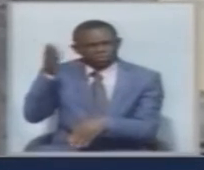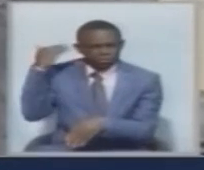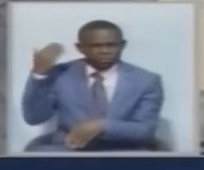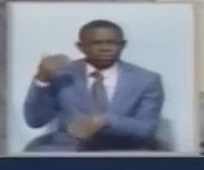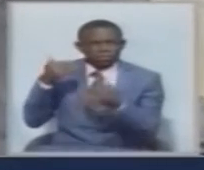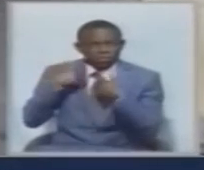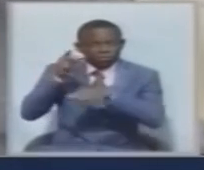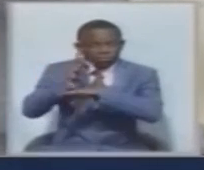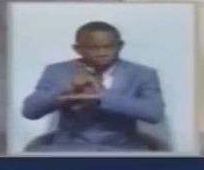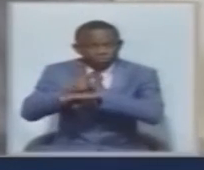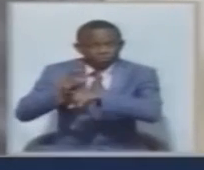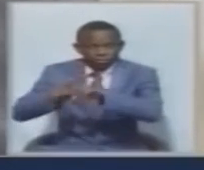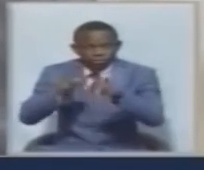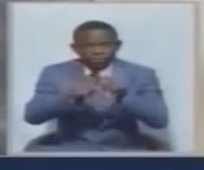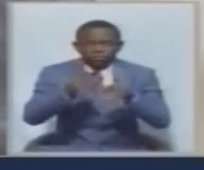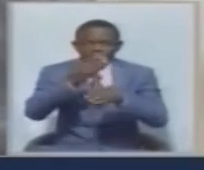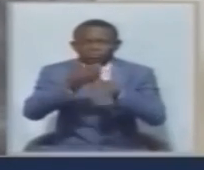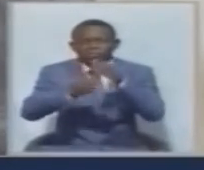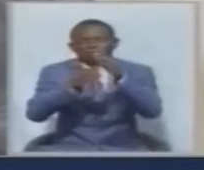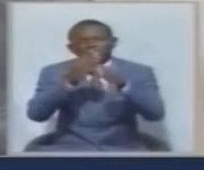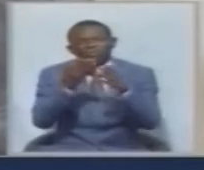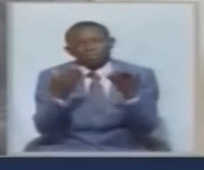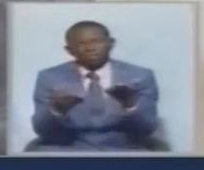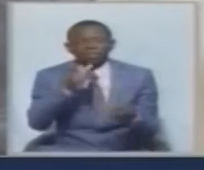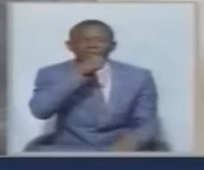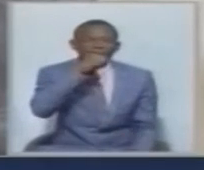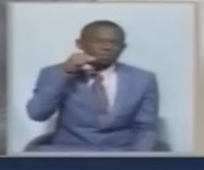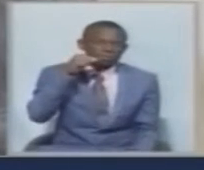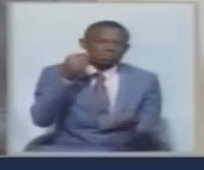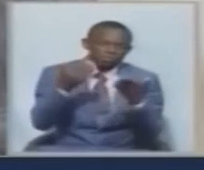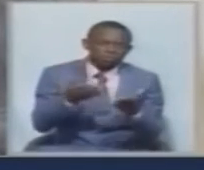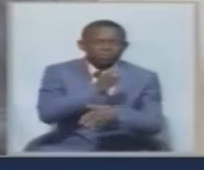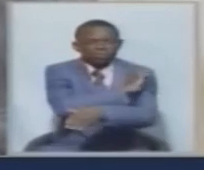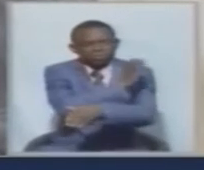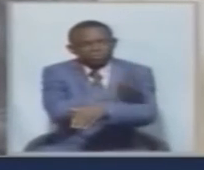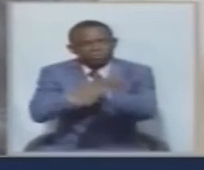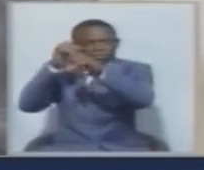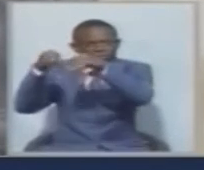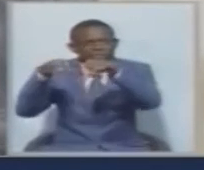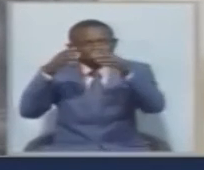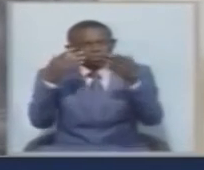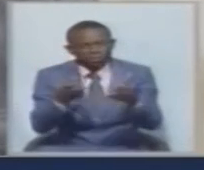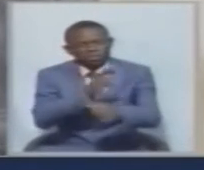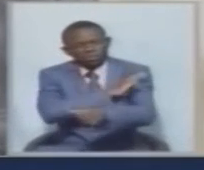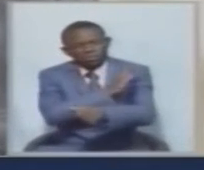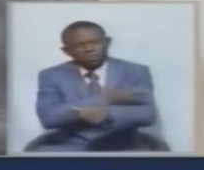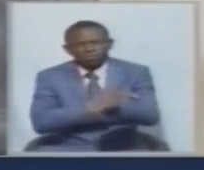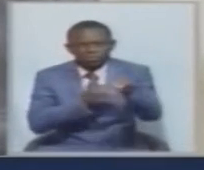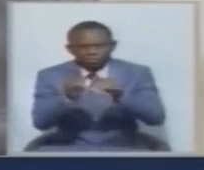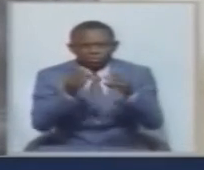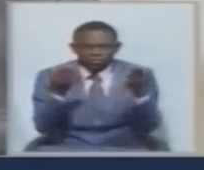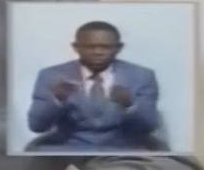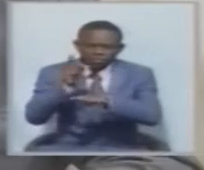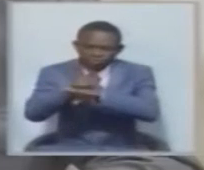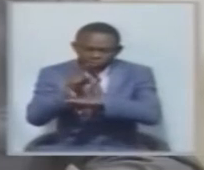agriculture, energy, education, and also resource management. And some of the major projects that have been